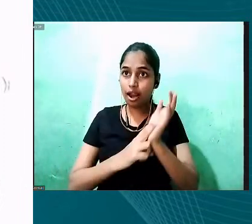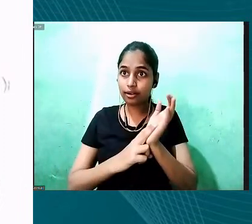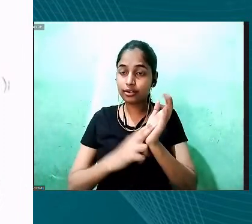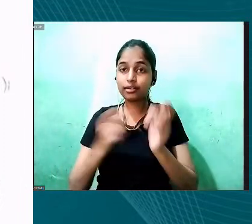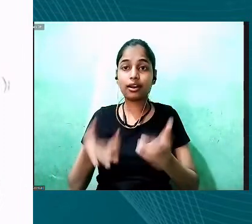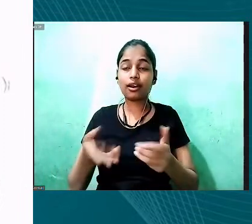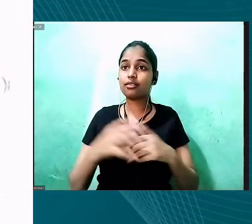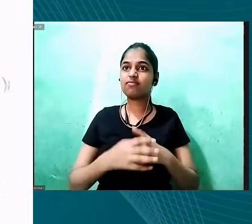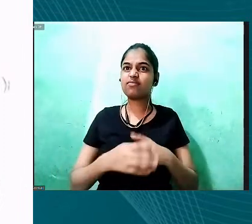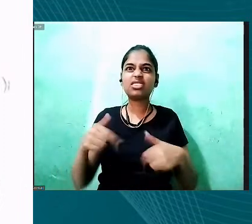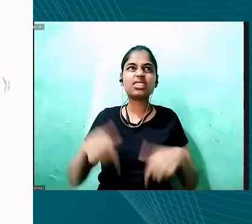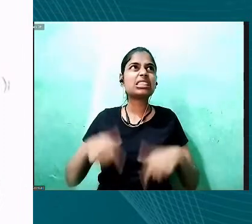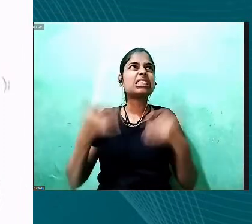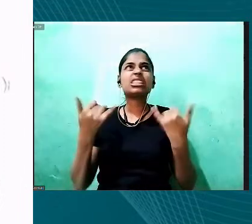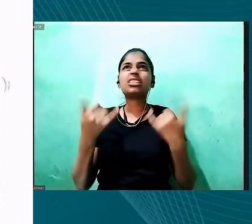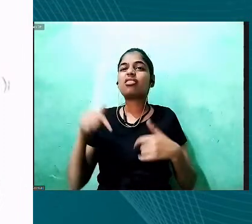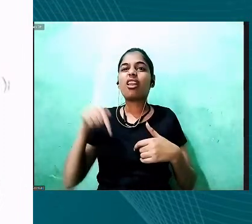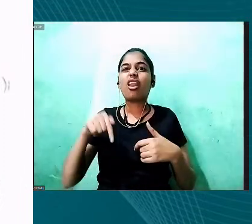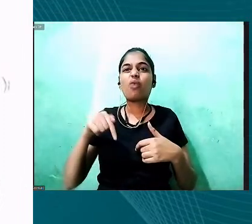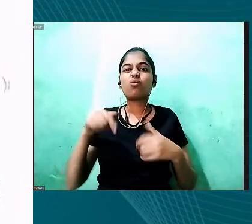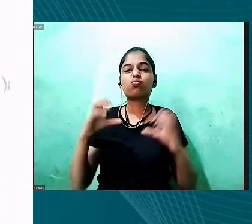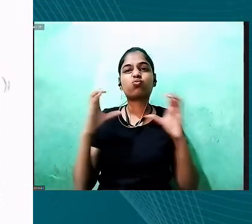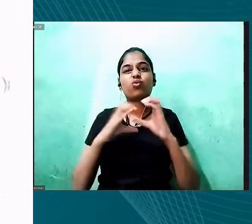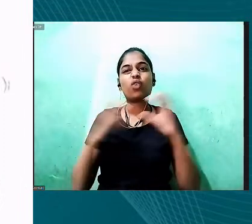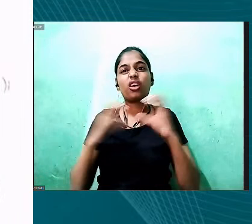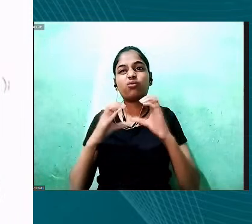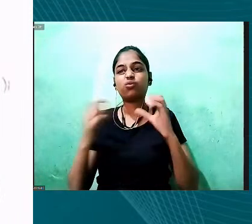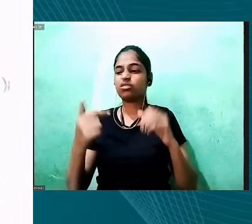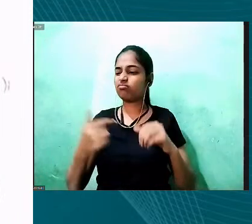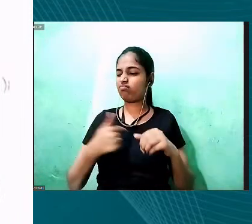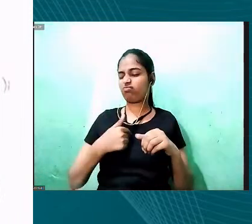confusion because Miibil is very,